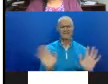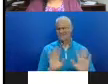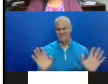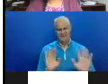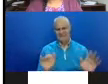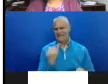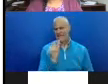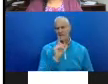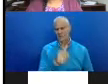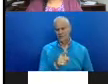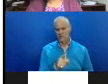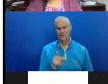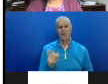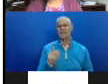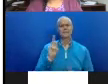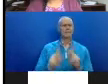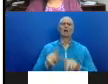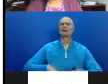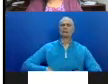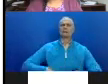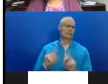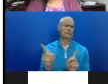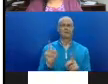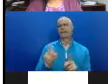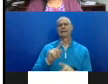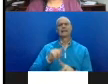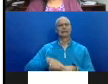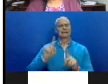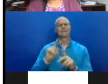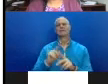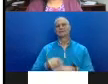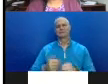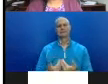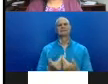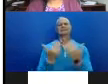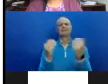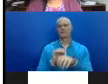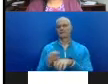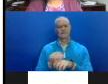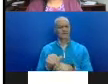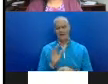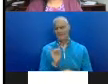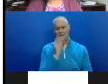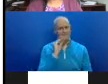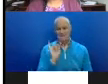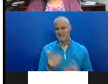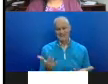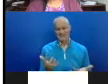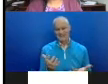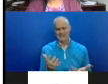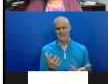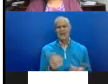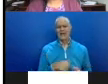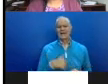different, like these people are so different that they would need separate counselors. It's just, that's not been my experience. It's like, and I think